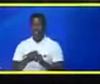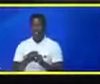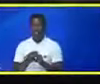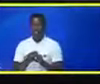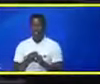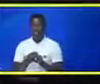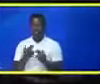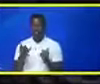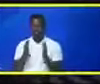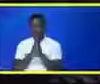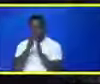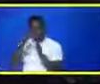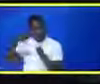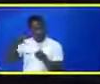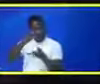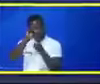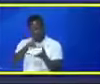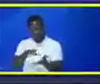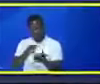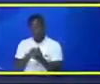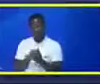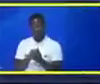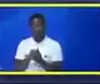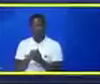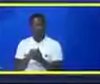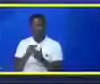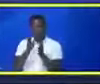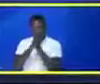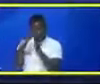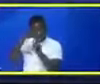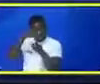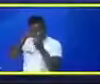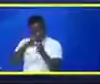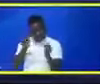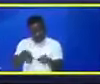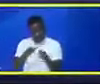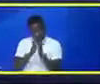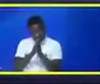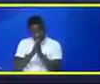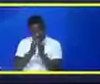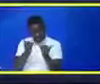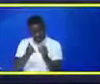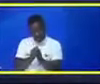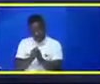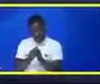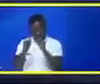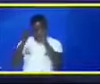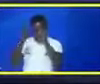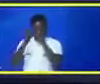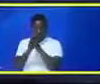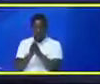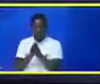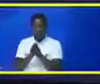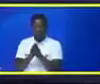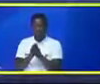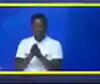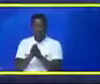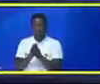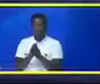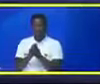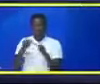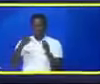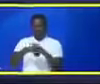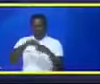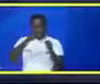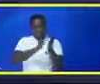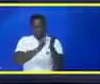Can I pray for students? Can I pray for students? Father, upon the campuses in